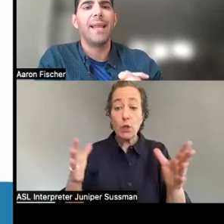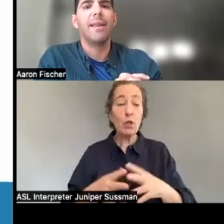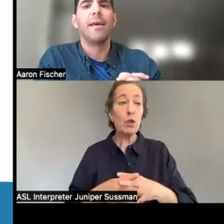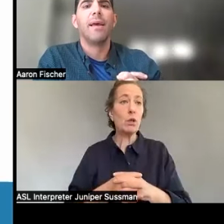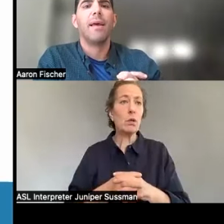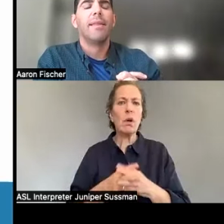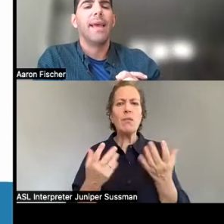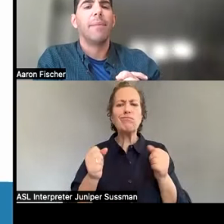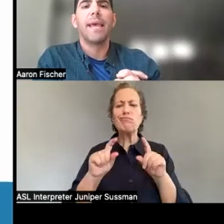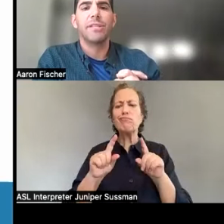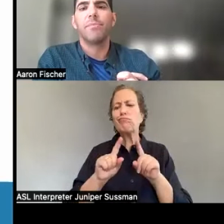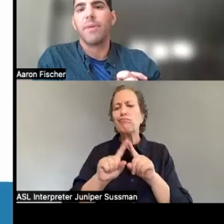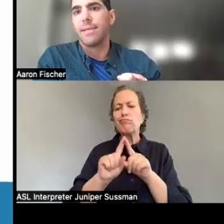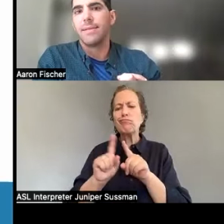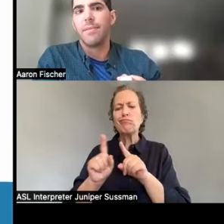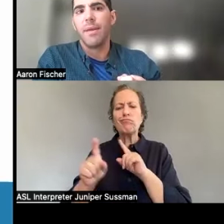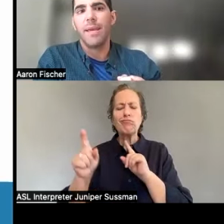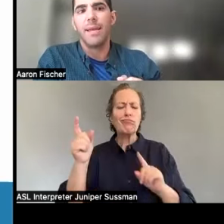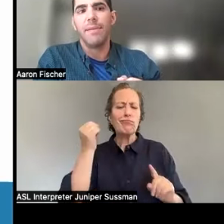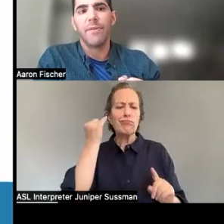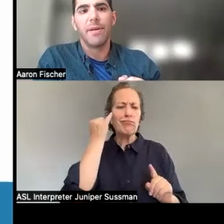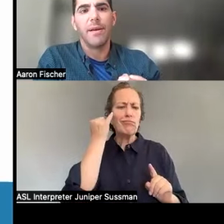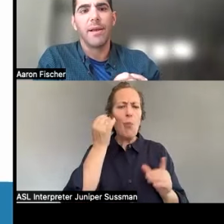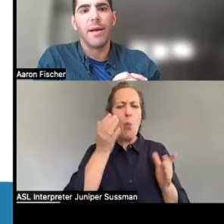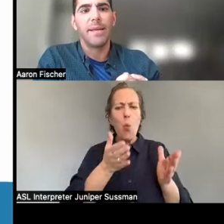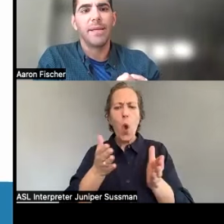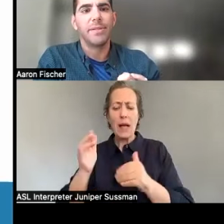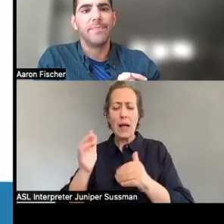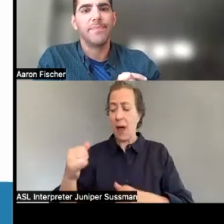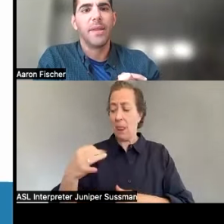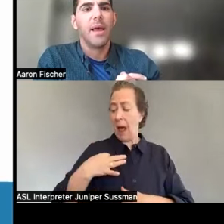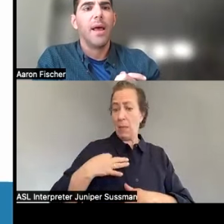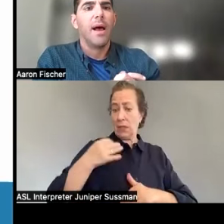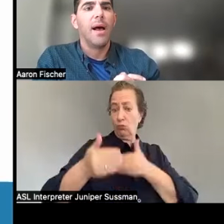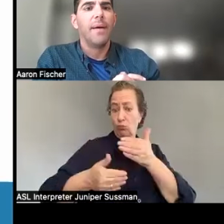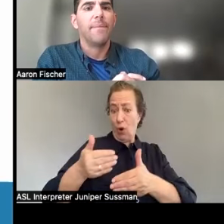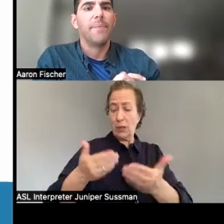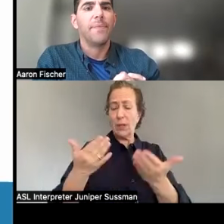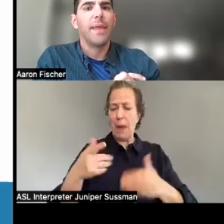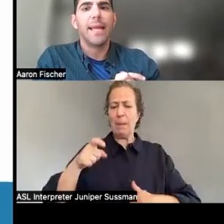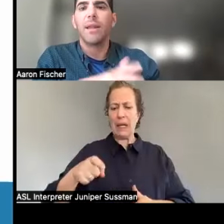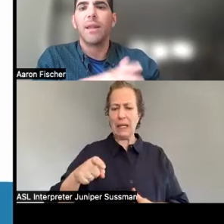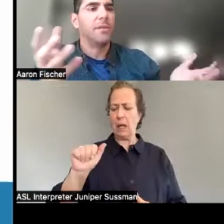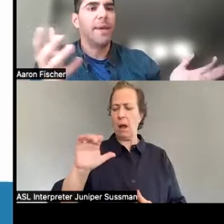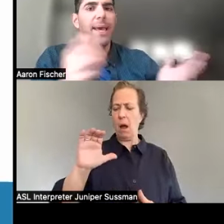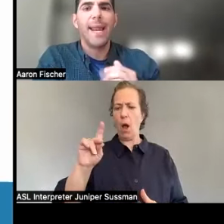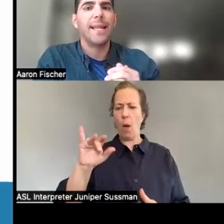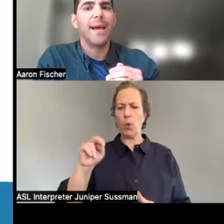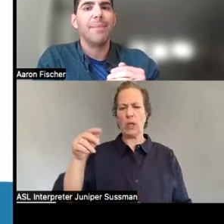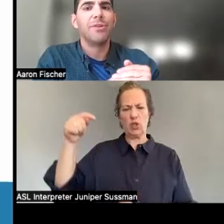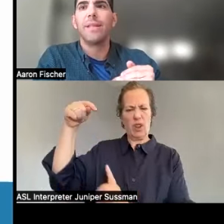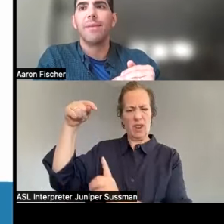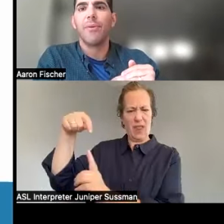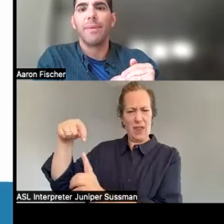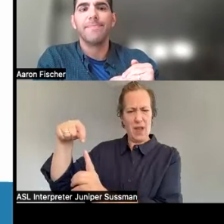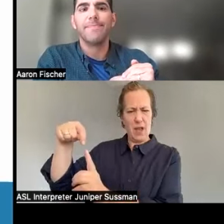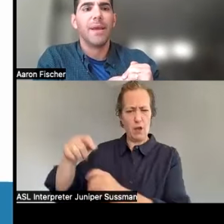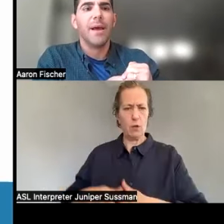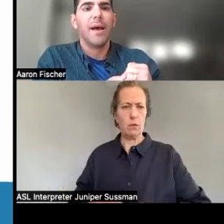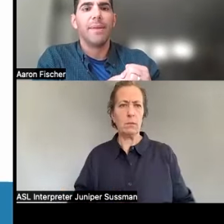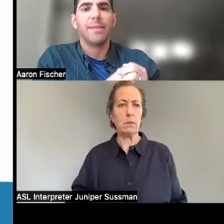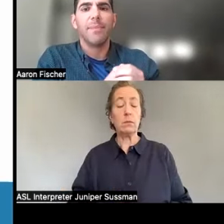how in the application process there may be a need for accommodation. It can also be at any time during the